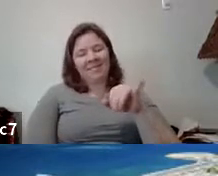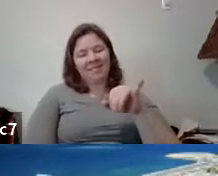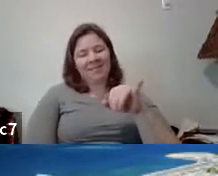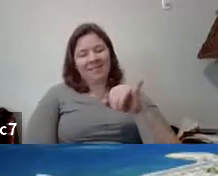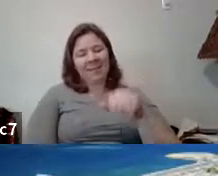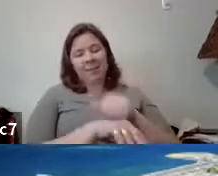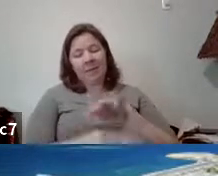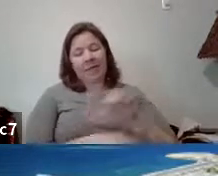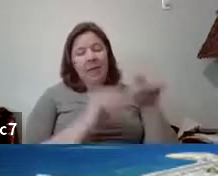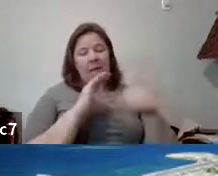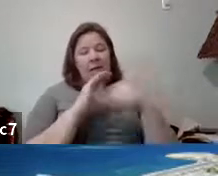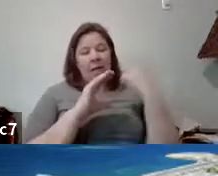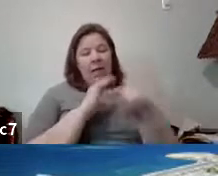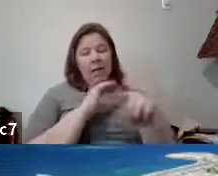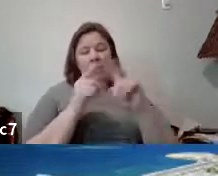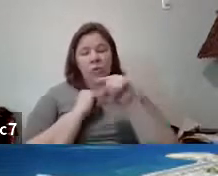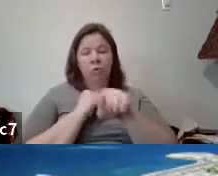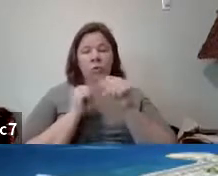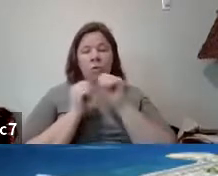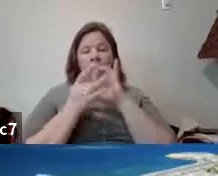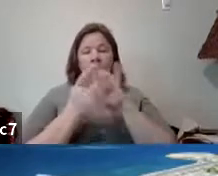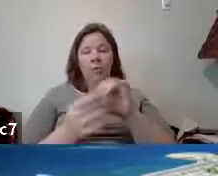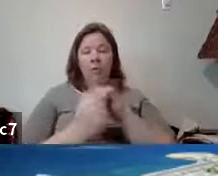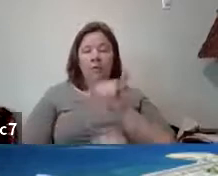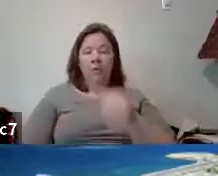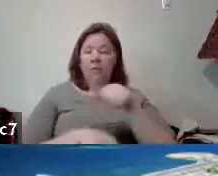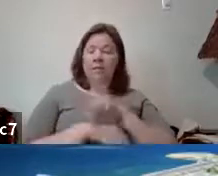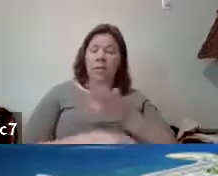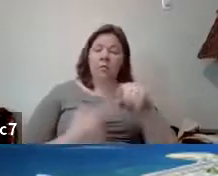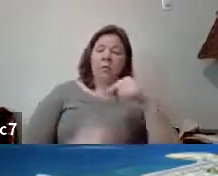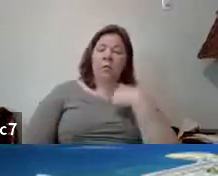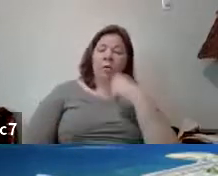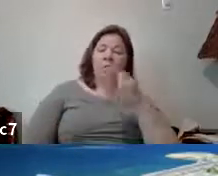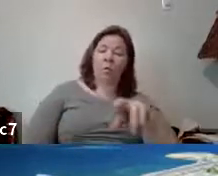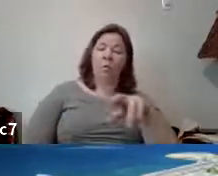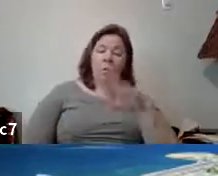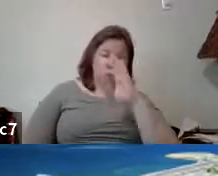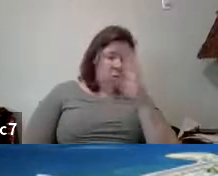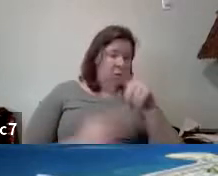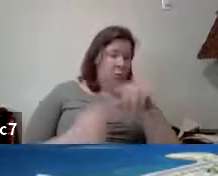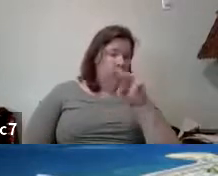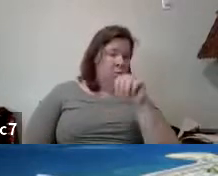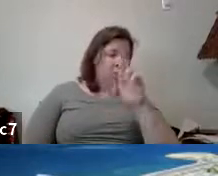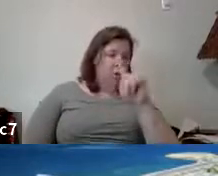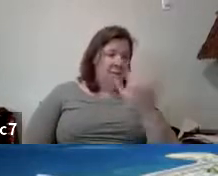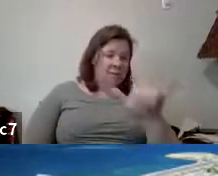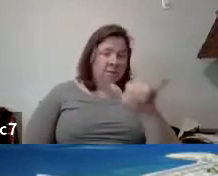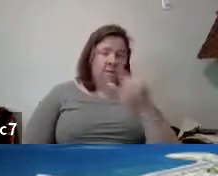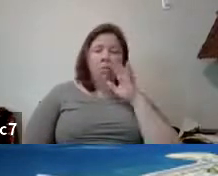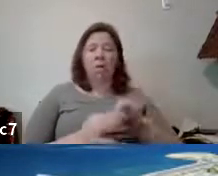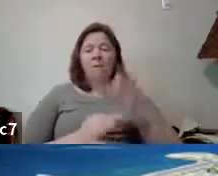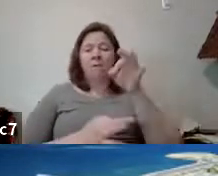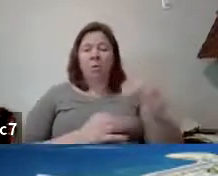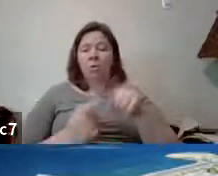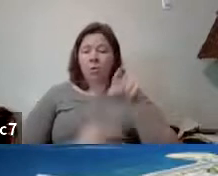to you regarding that? You can either send to me or you can go directly to Marty. I was just going to forward it to him,